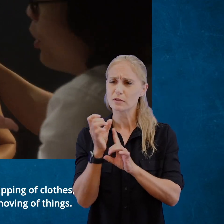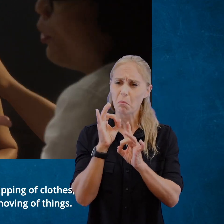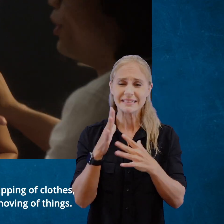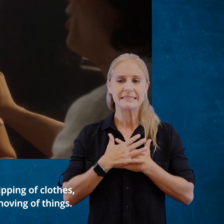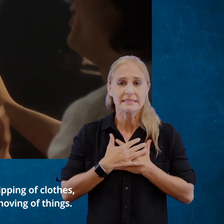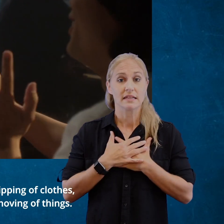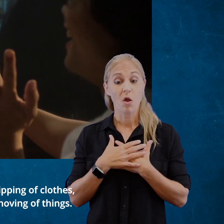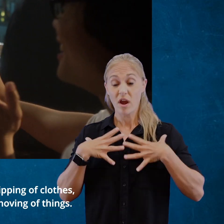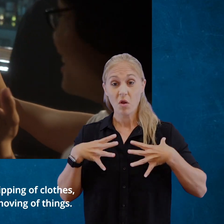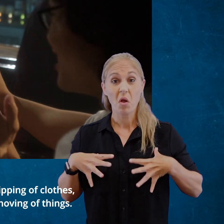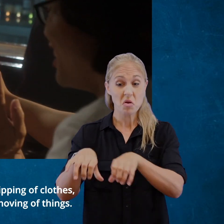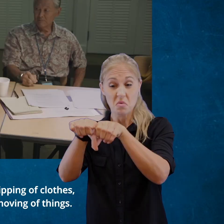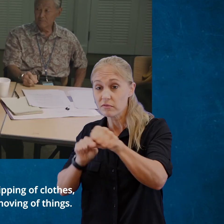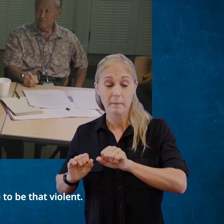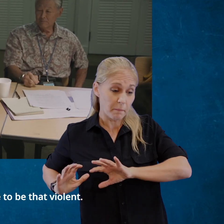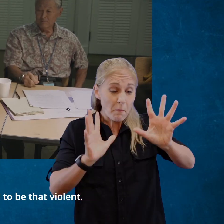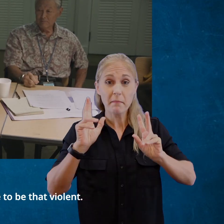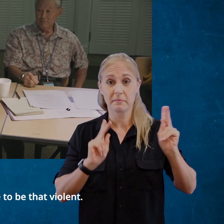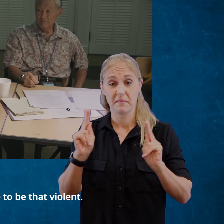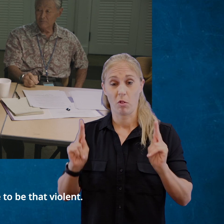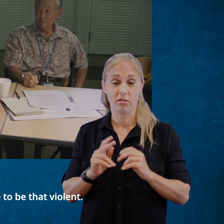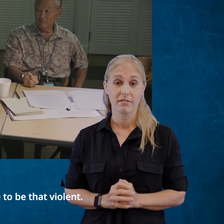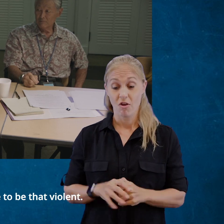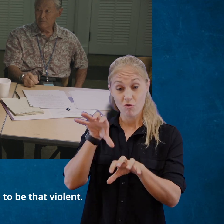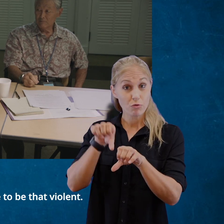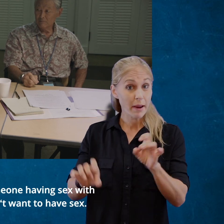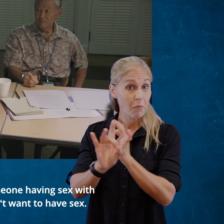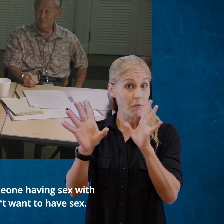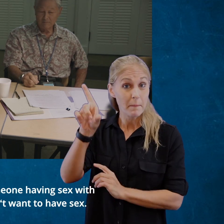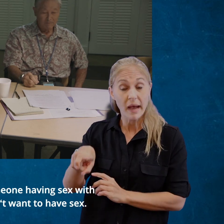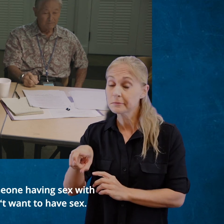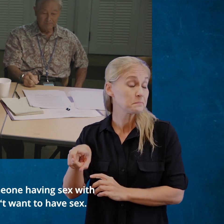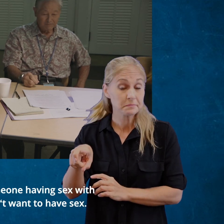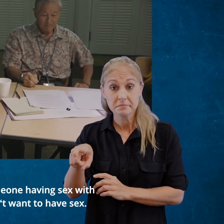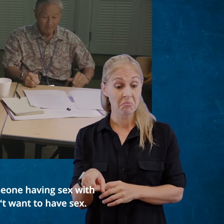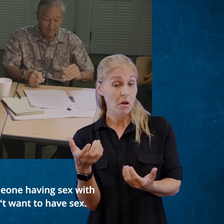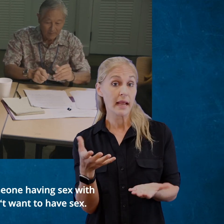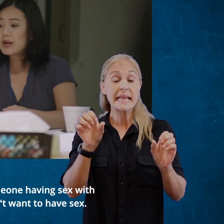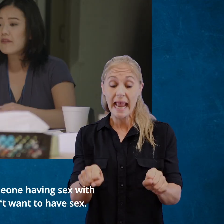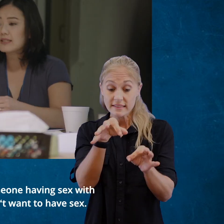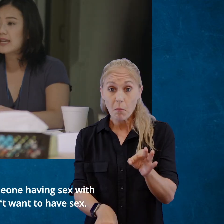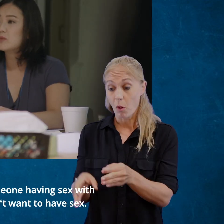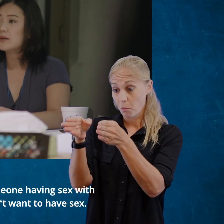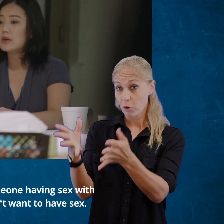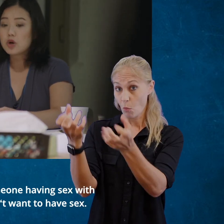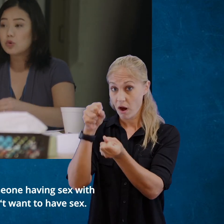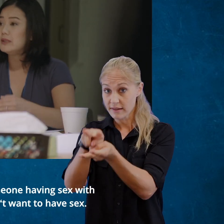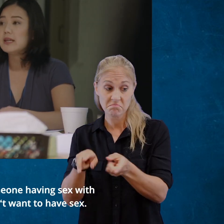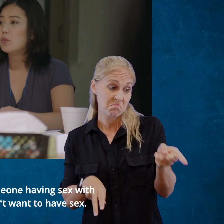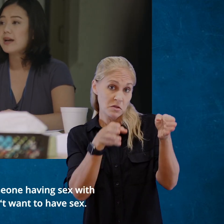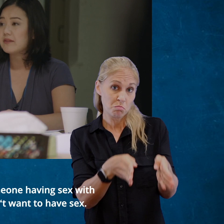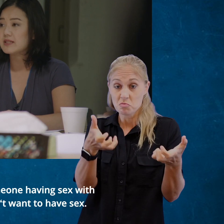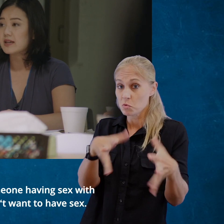there is ripping of clothes, where there's shoving and things. Rape doesn't have to be that violent. It is as simple as someone having sex with someone